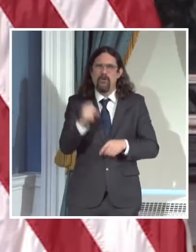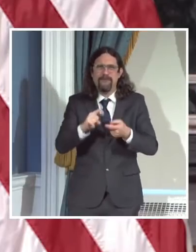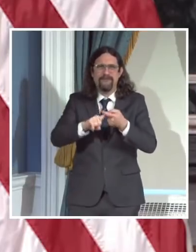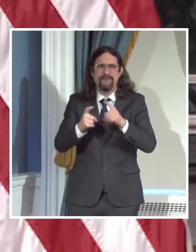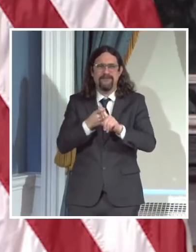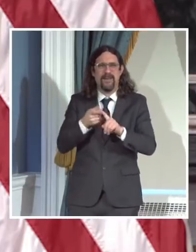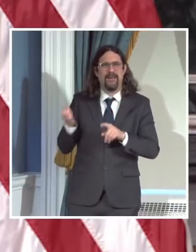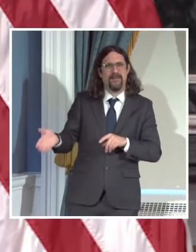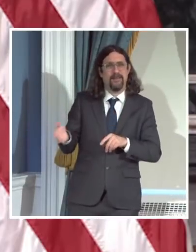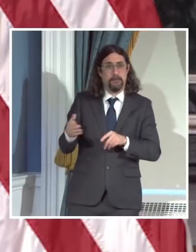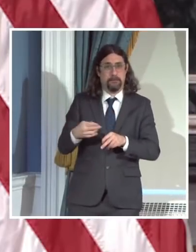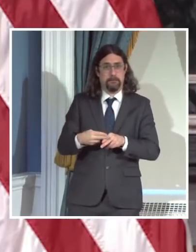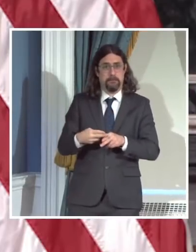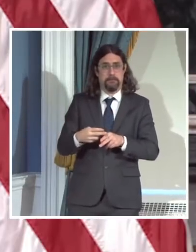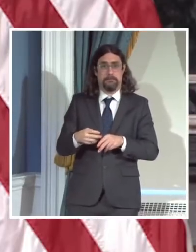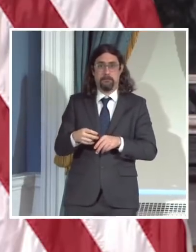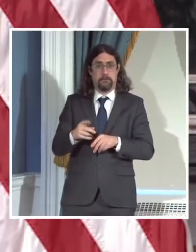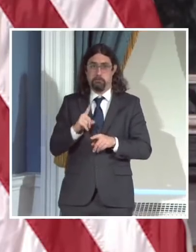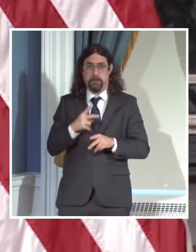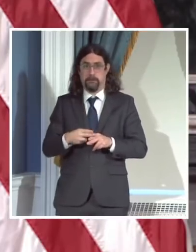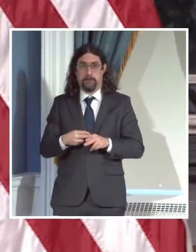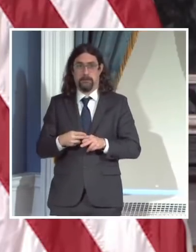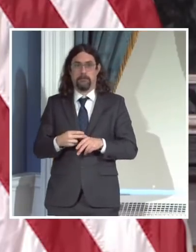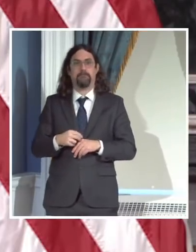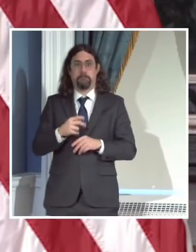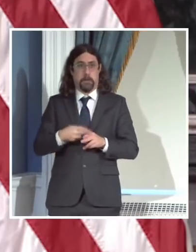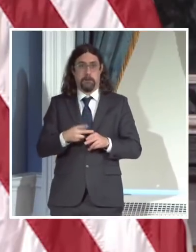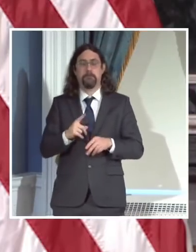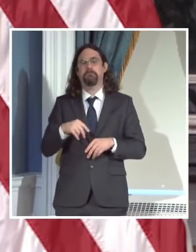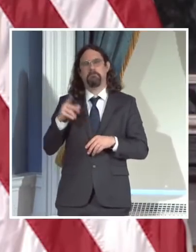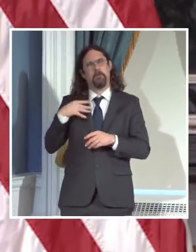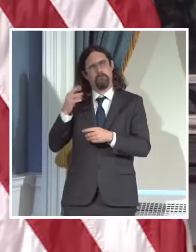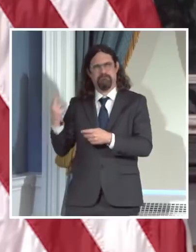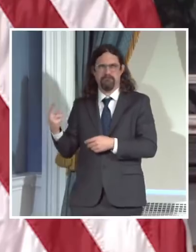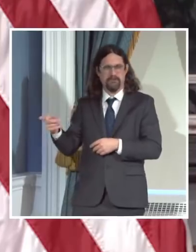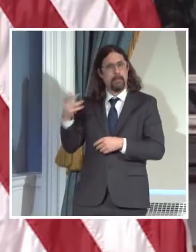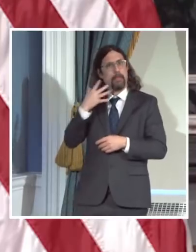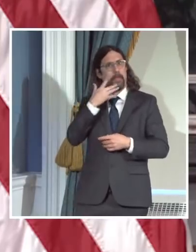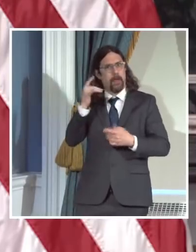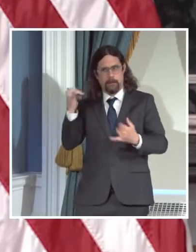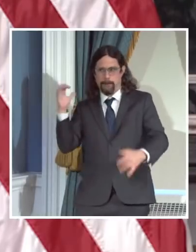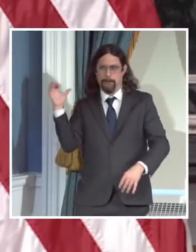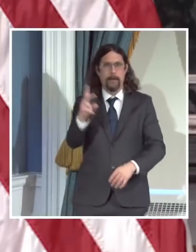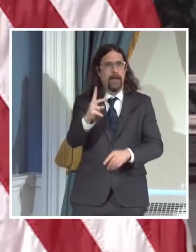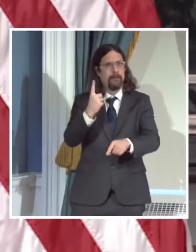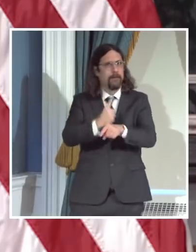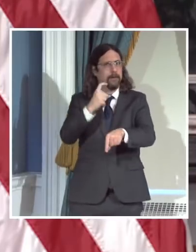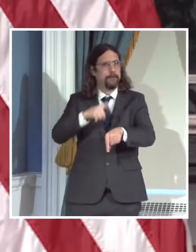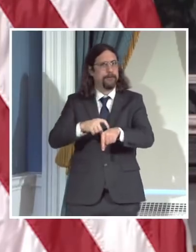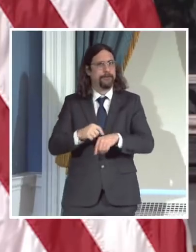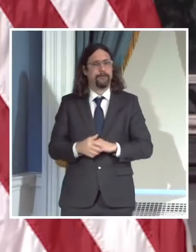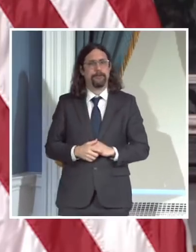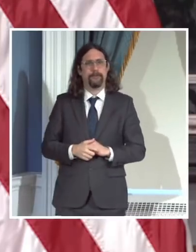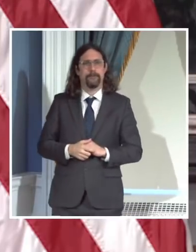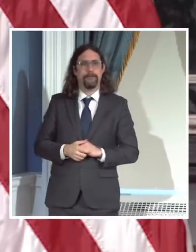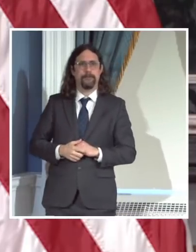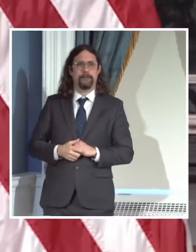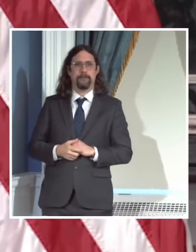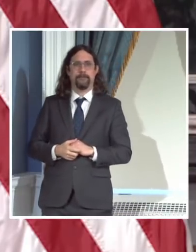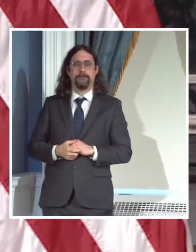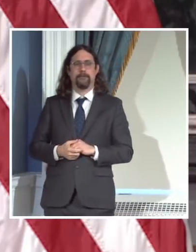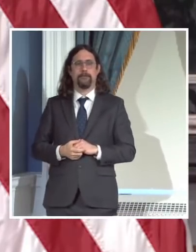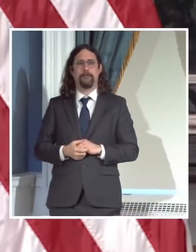coming to our aid at the moment we need it. But first, let me talk to you about a conversation I had